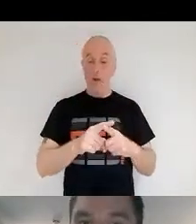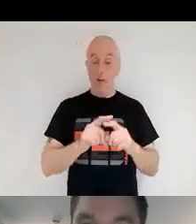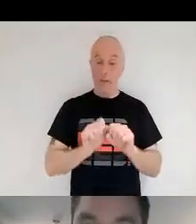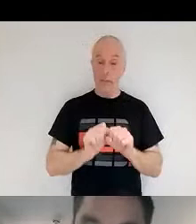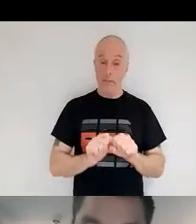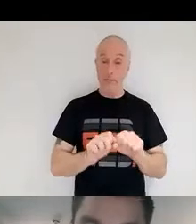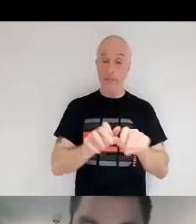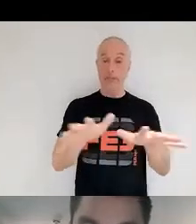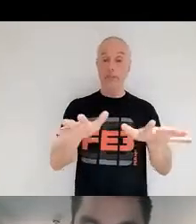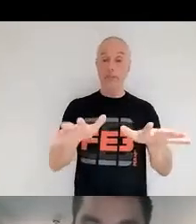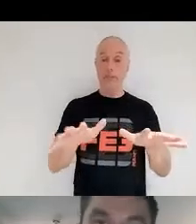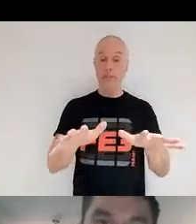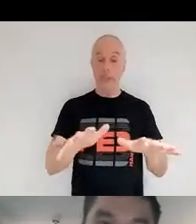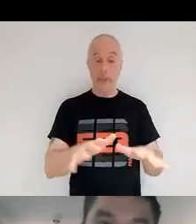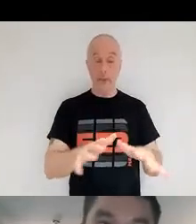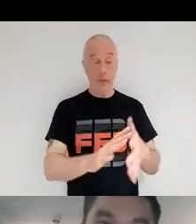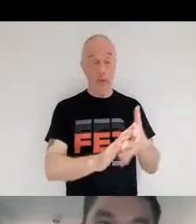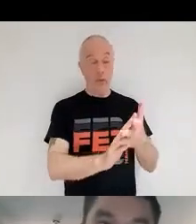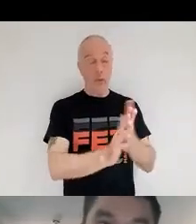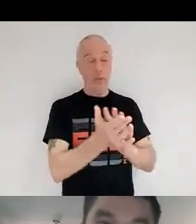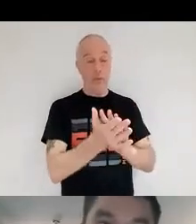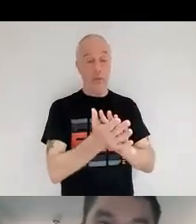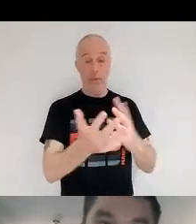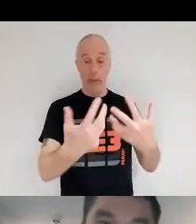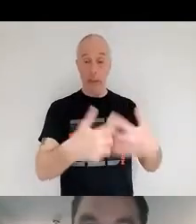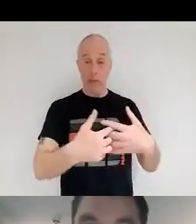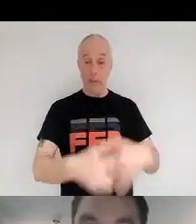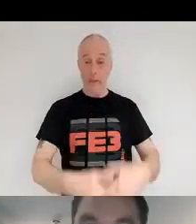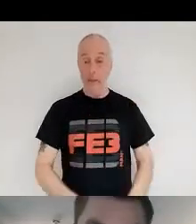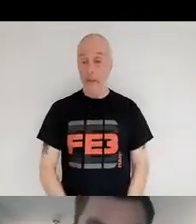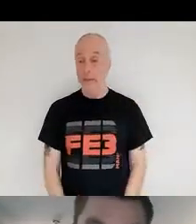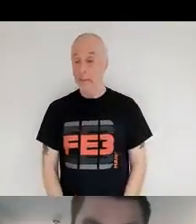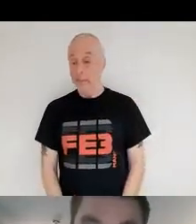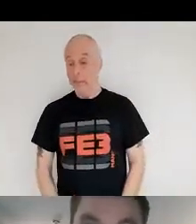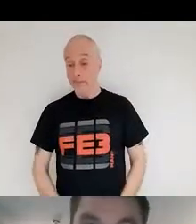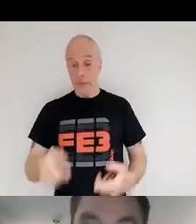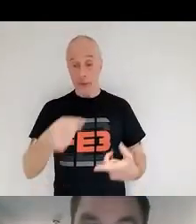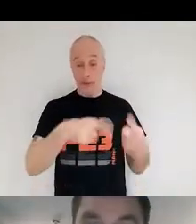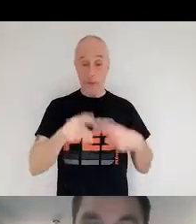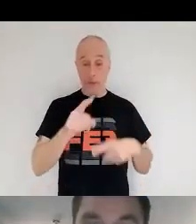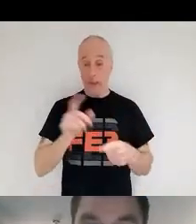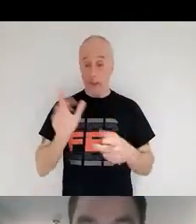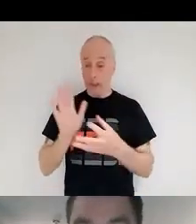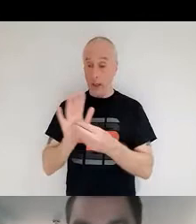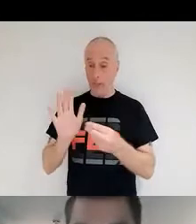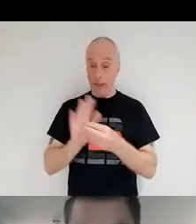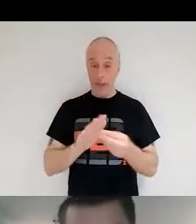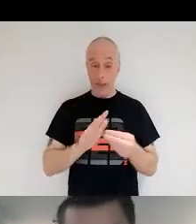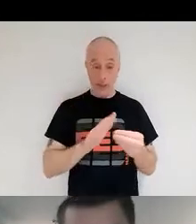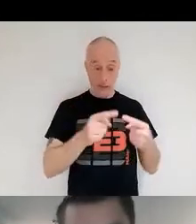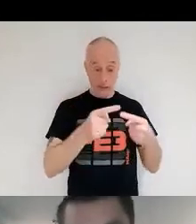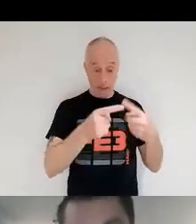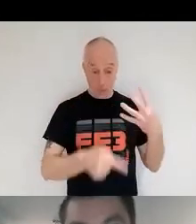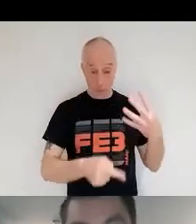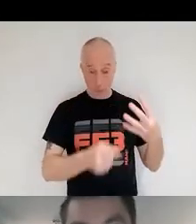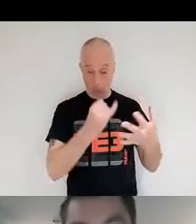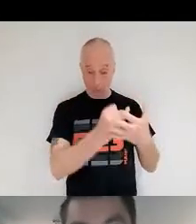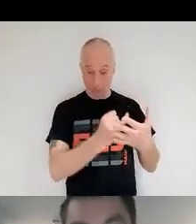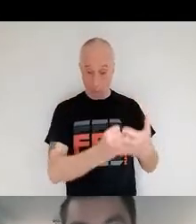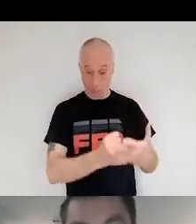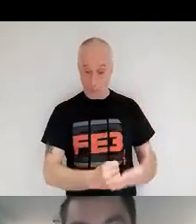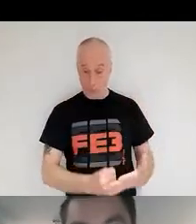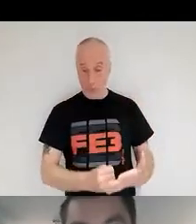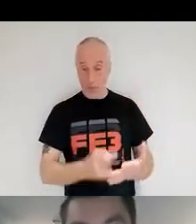incomplete combustion. So we simulated effectively all faults by just mechanically adjusting the